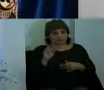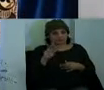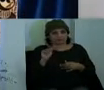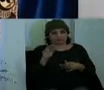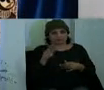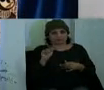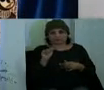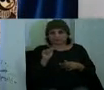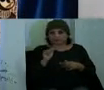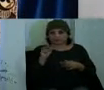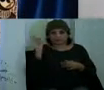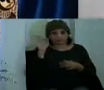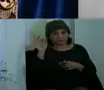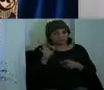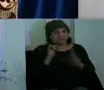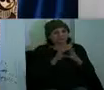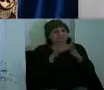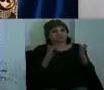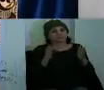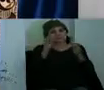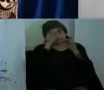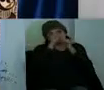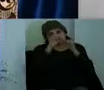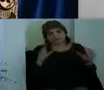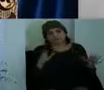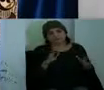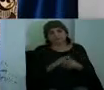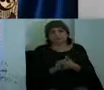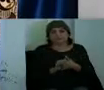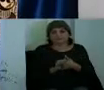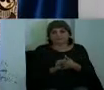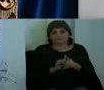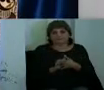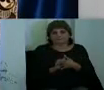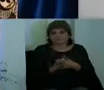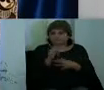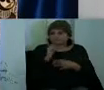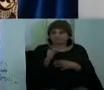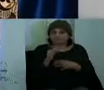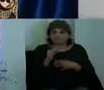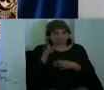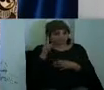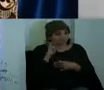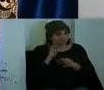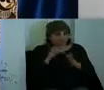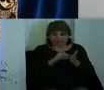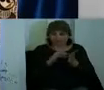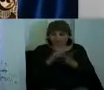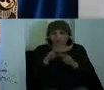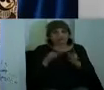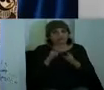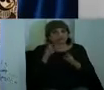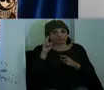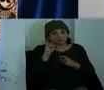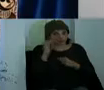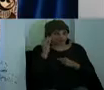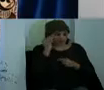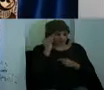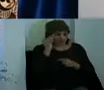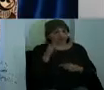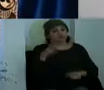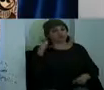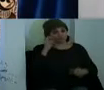She's such a blessing. Amen. And we don't get to hear her often. But when we hear her, we know we have